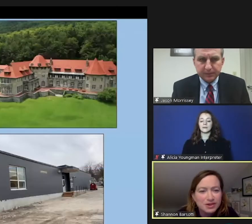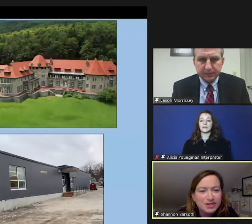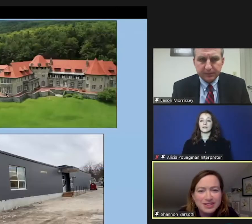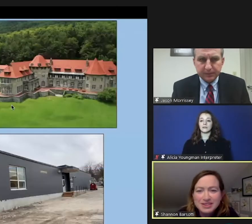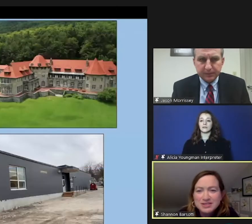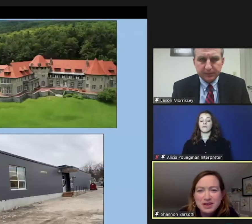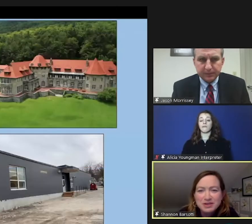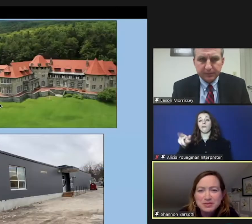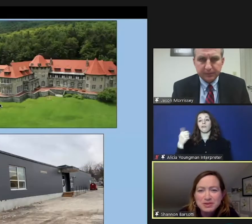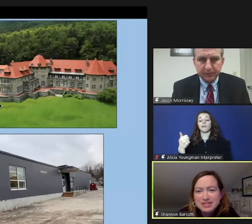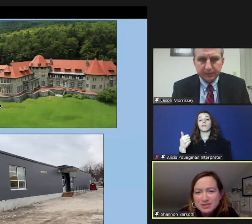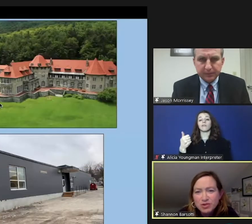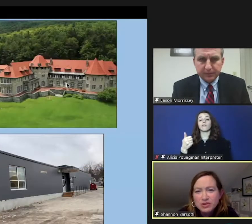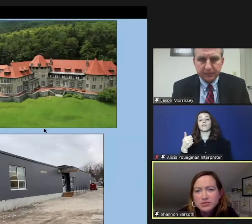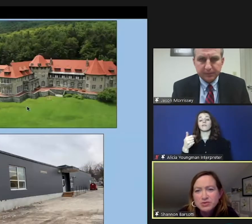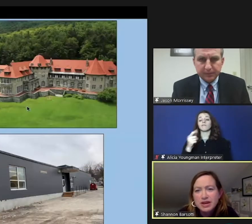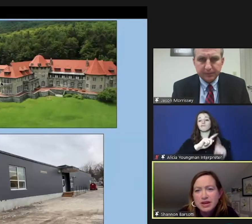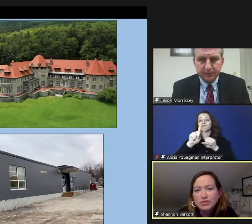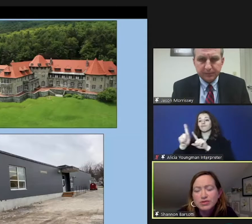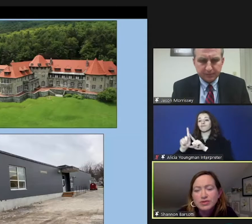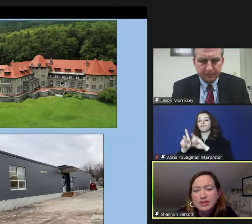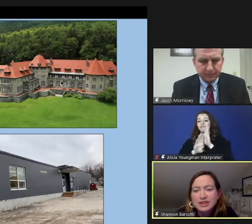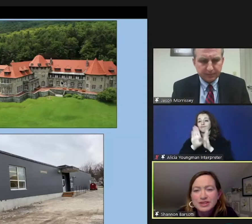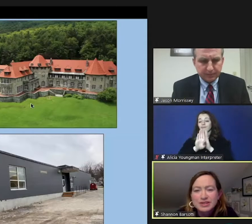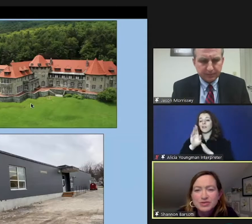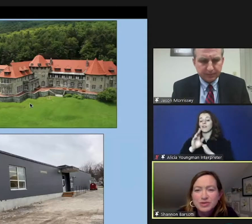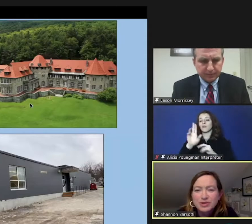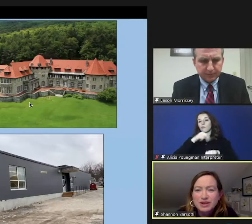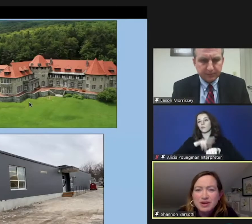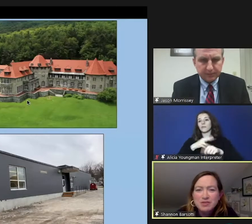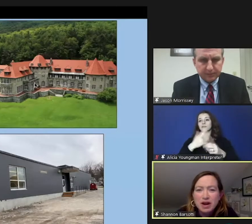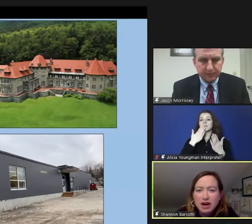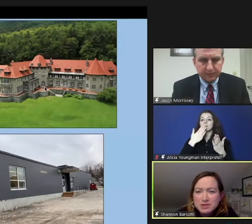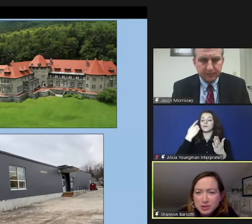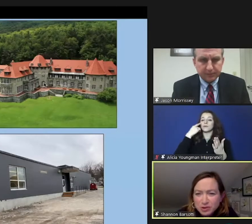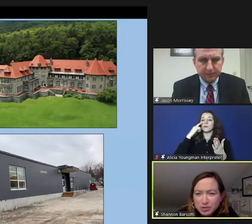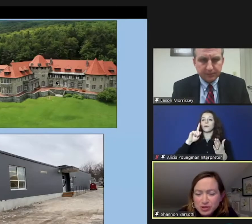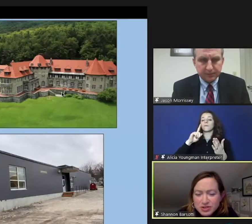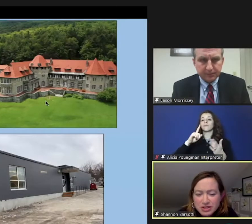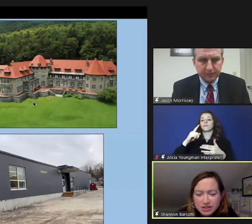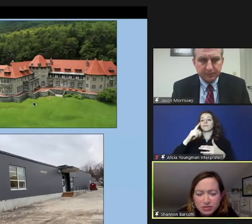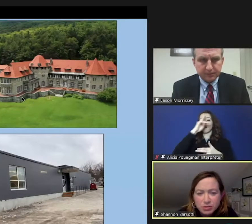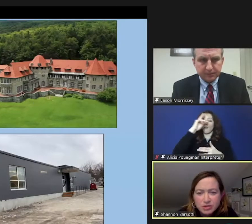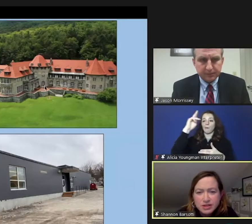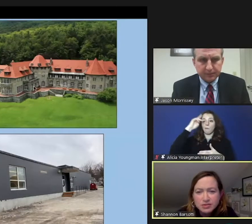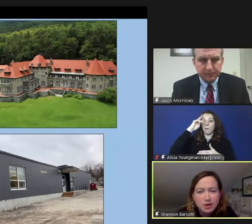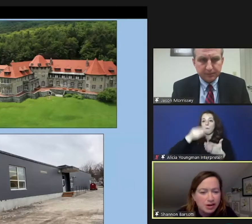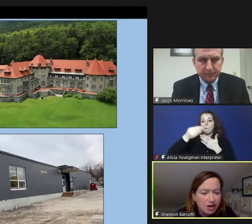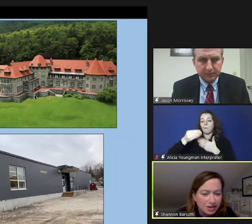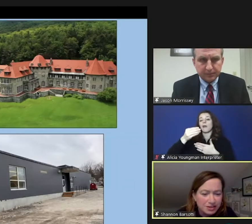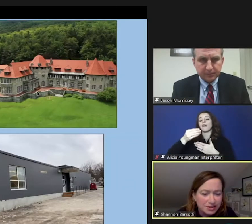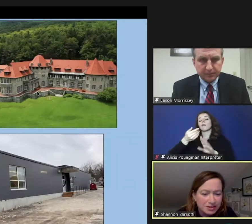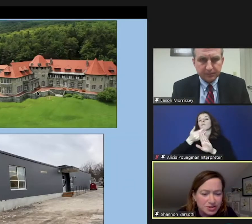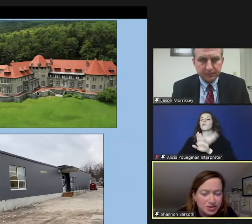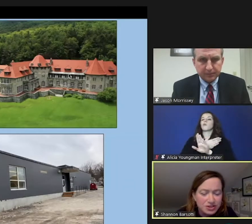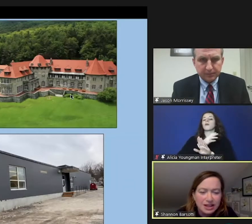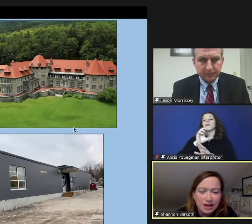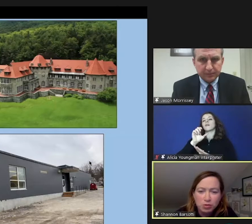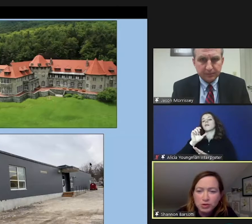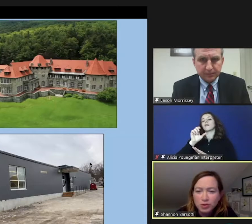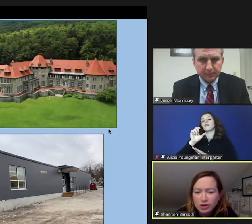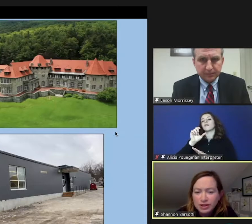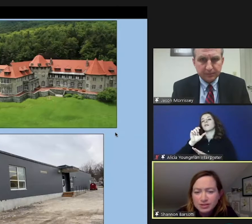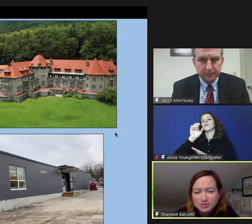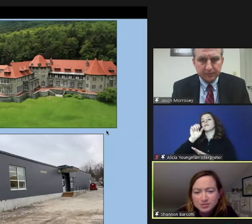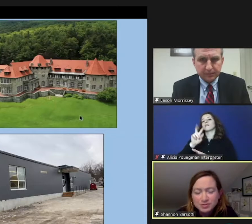Some other developments, of course, we're thankful for the hospital purchasing the former Southern Vermont College,